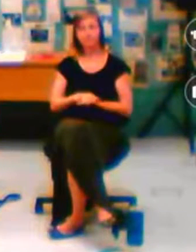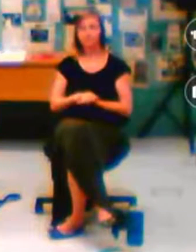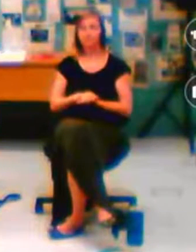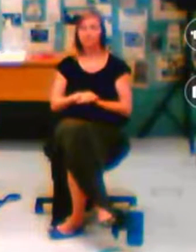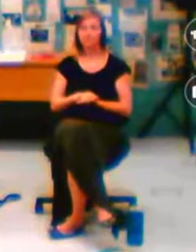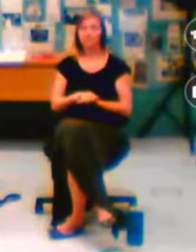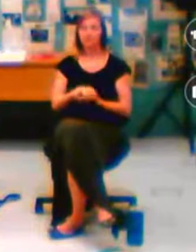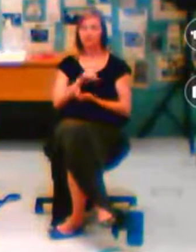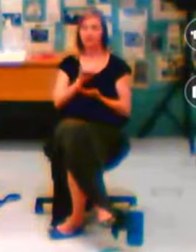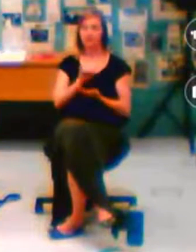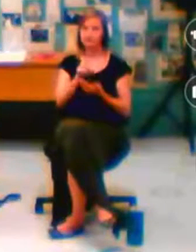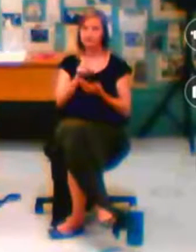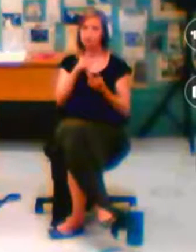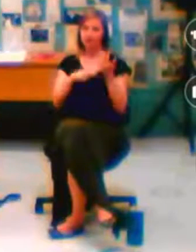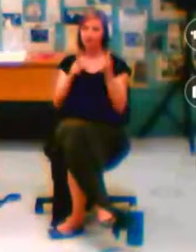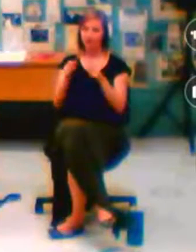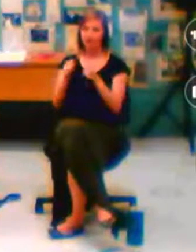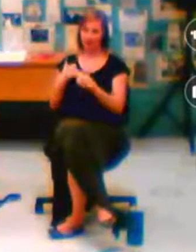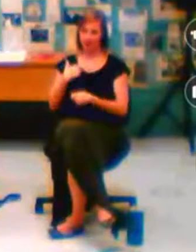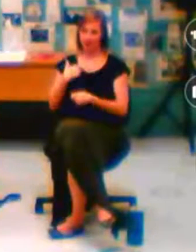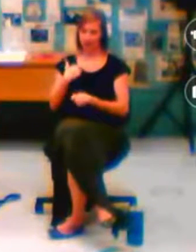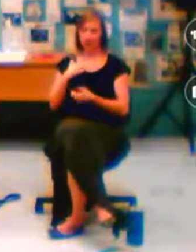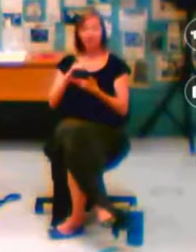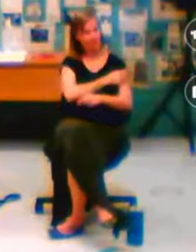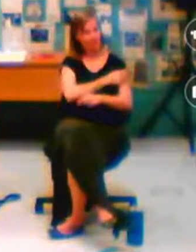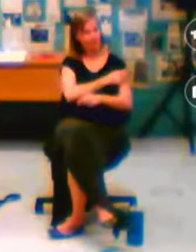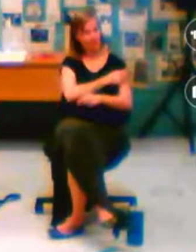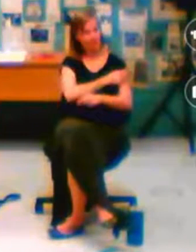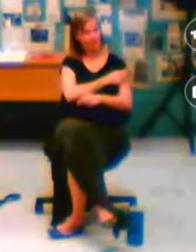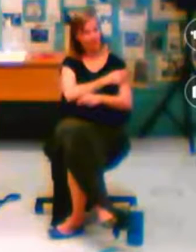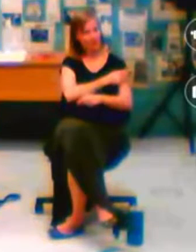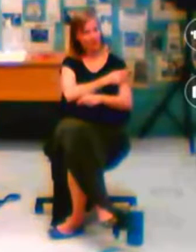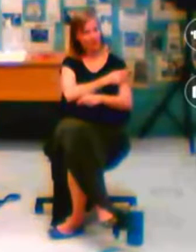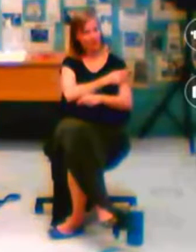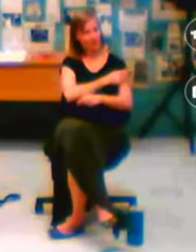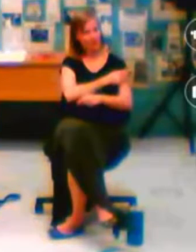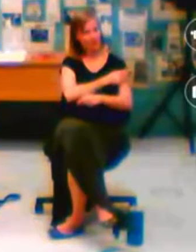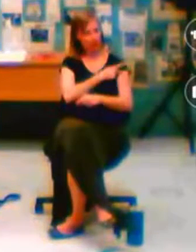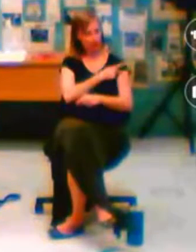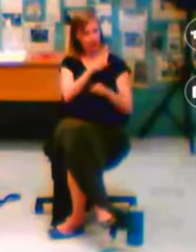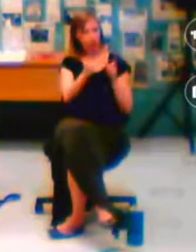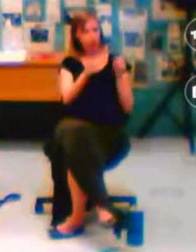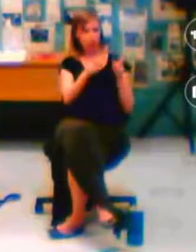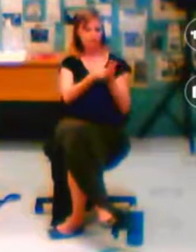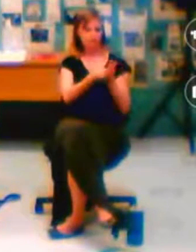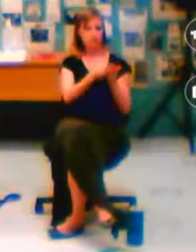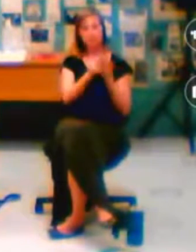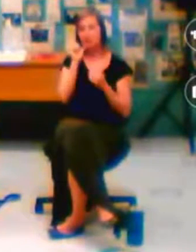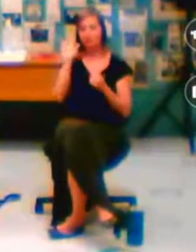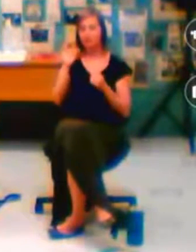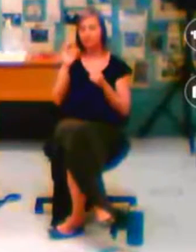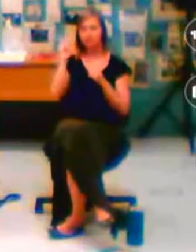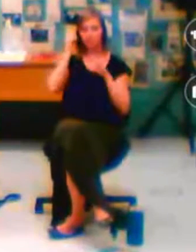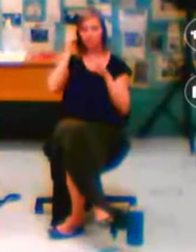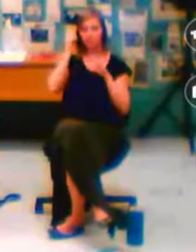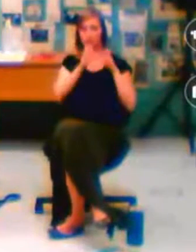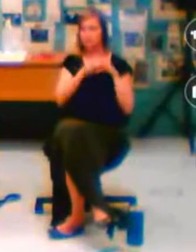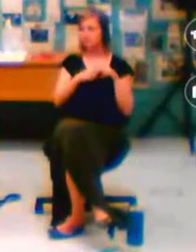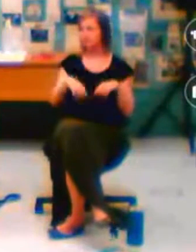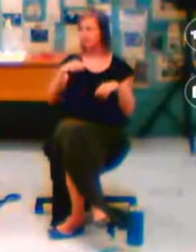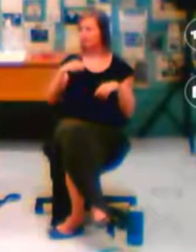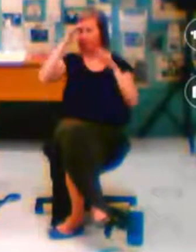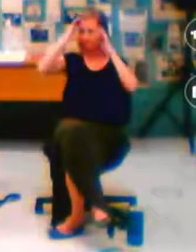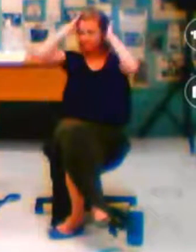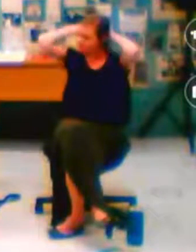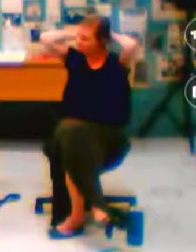that when that happens, the entity that's supposed to be providing your health care often goes off and does other things with the money, as is the case in Britain and